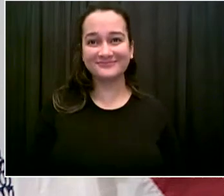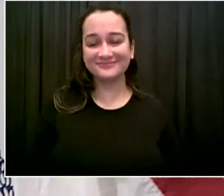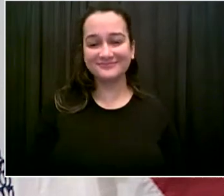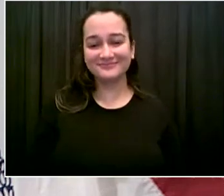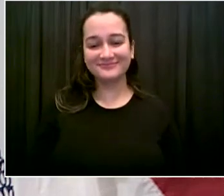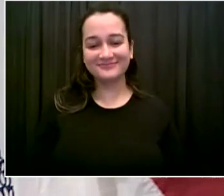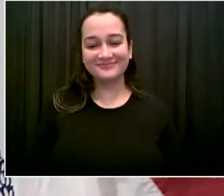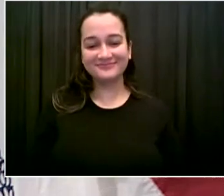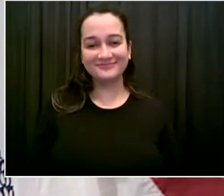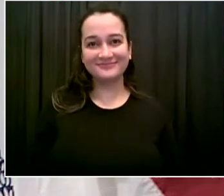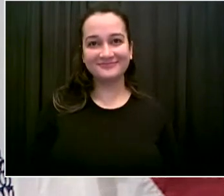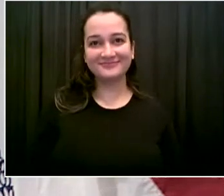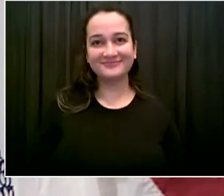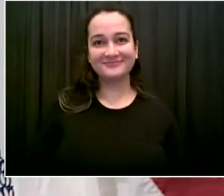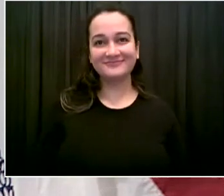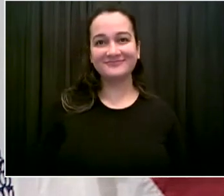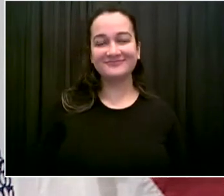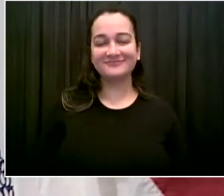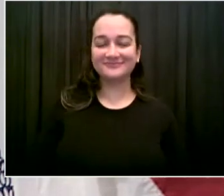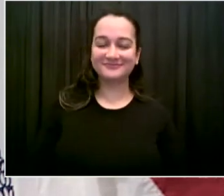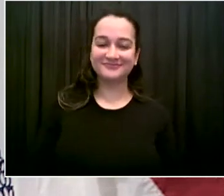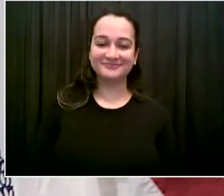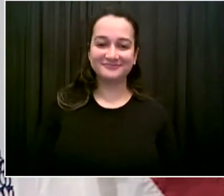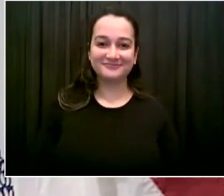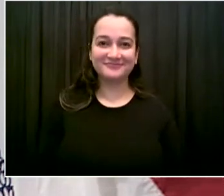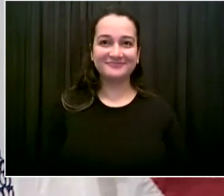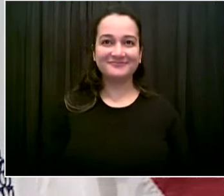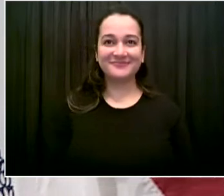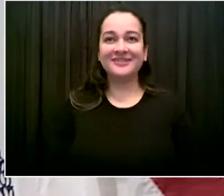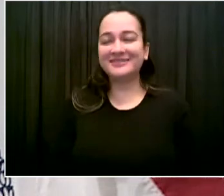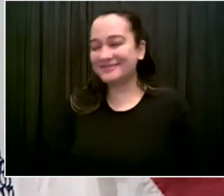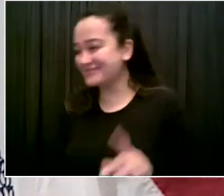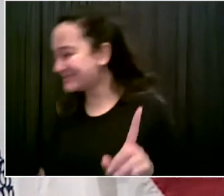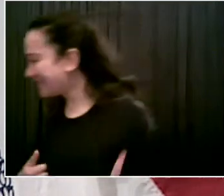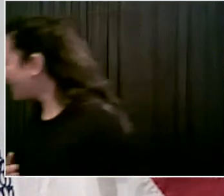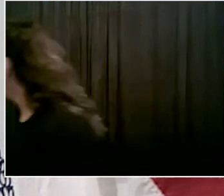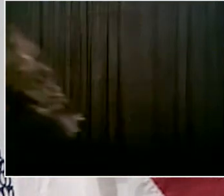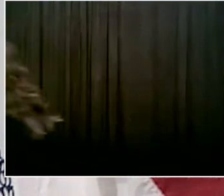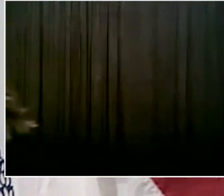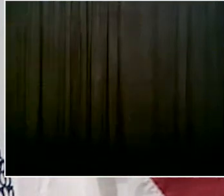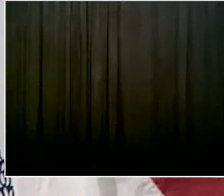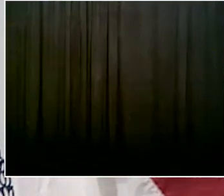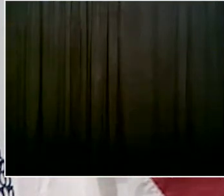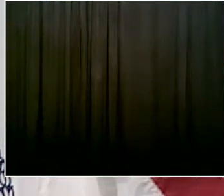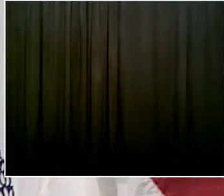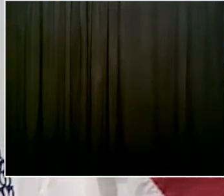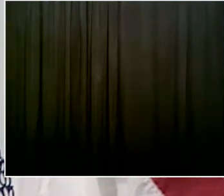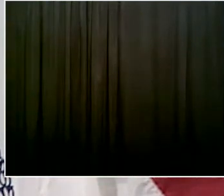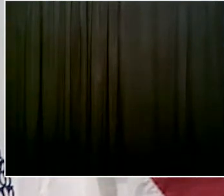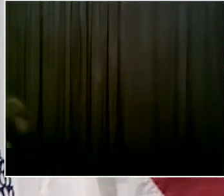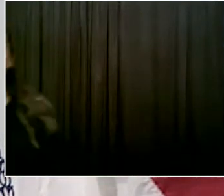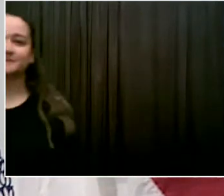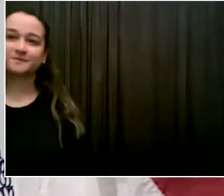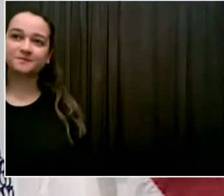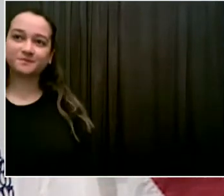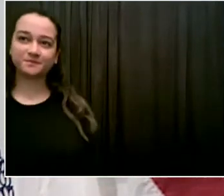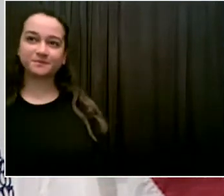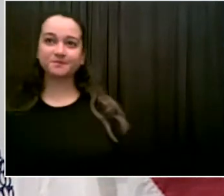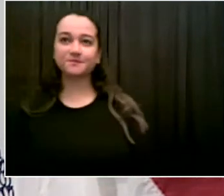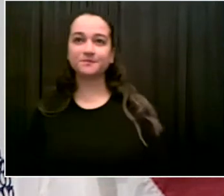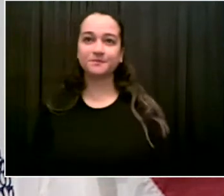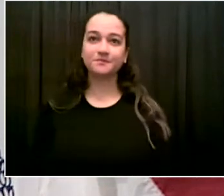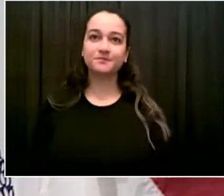Yeah, I'll turn to Dr. Varma. We've really tried hard, Abu, to educate people to